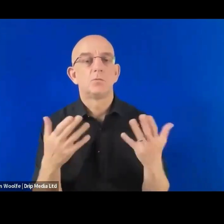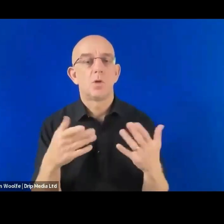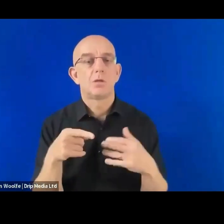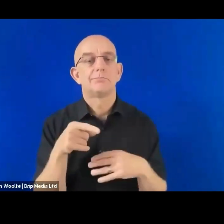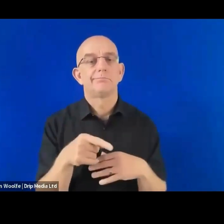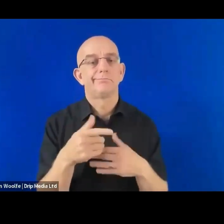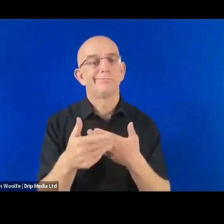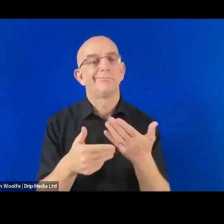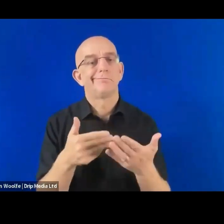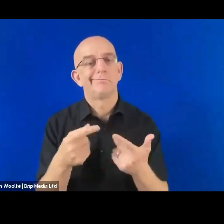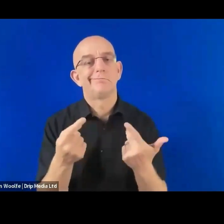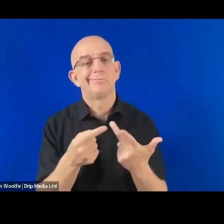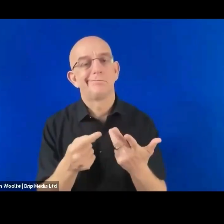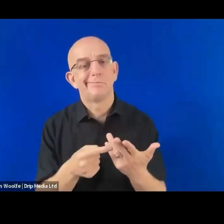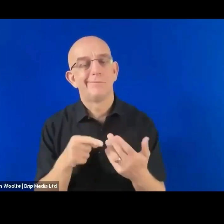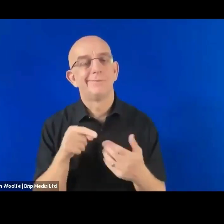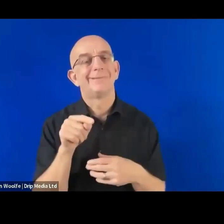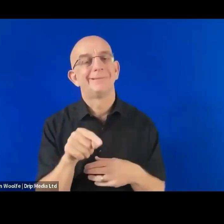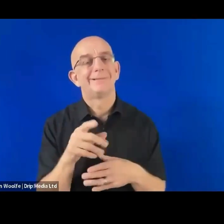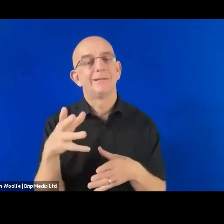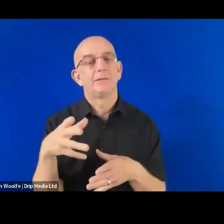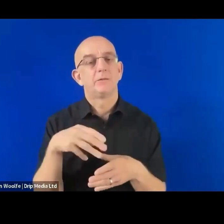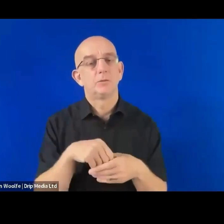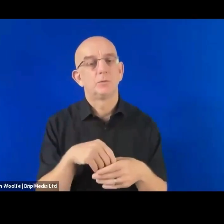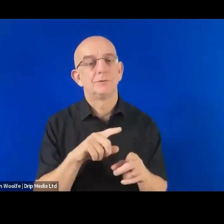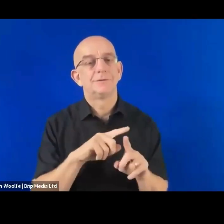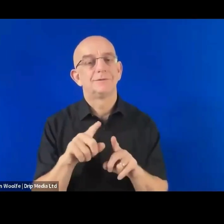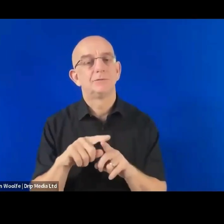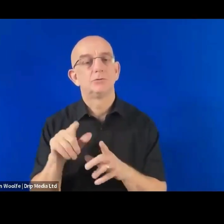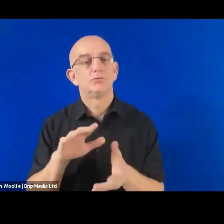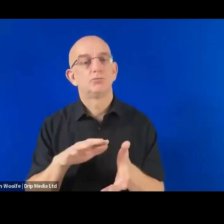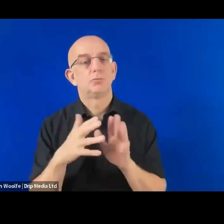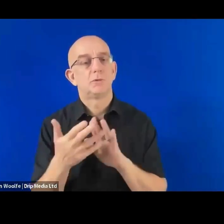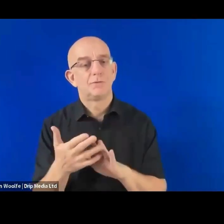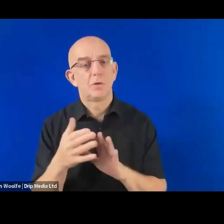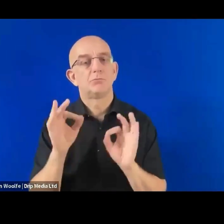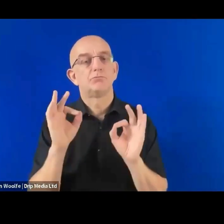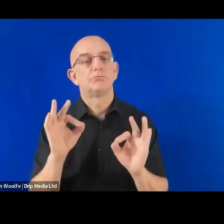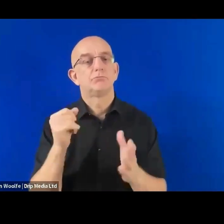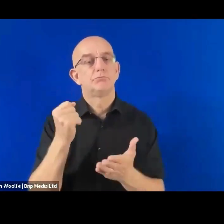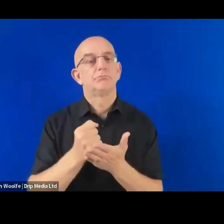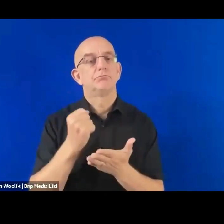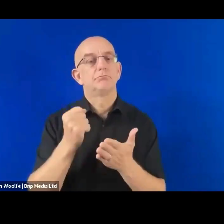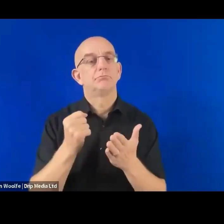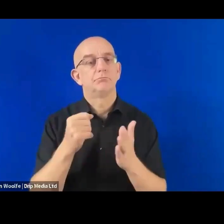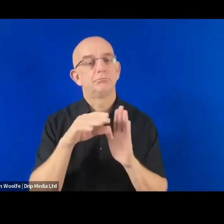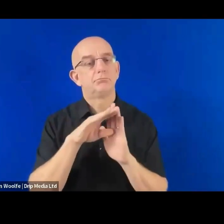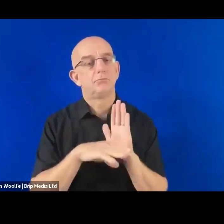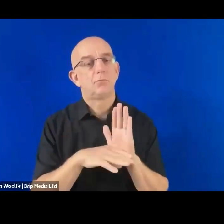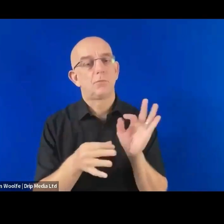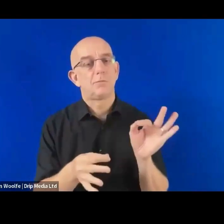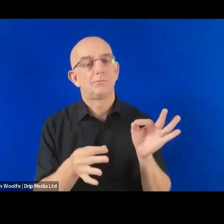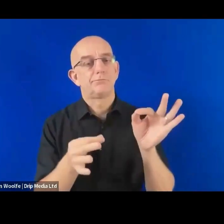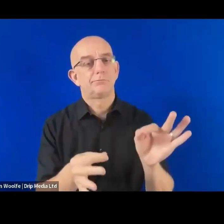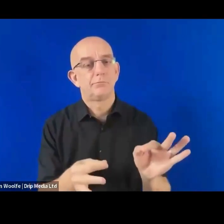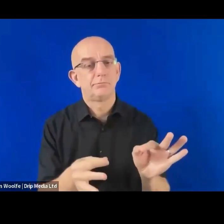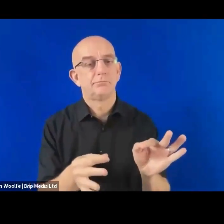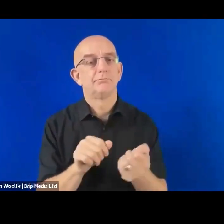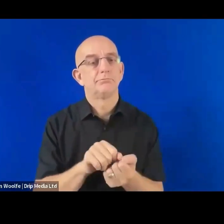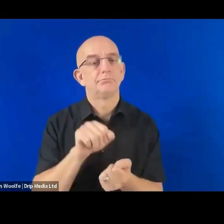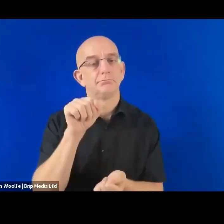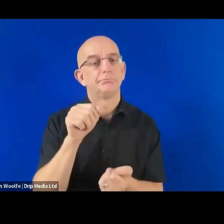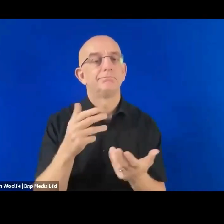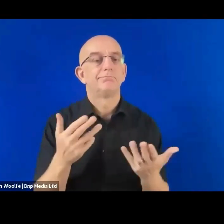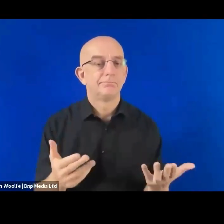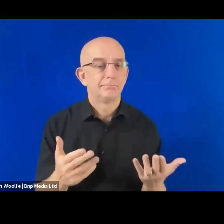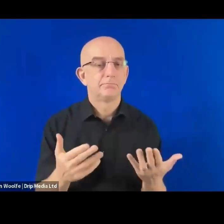program with a plan to upgrade into a diploma curriculum. Very interesting. Thank you very much, on